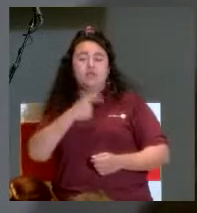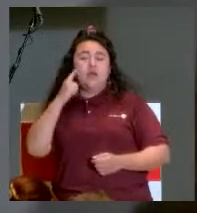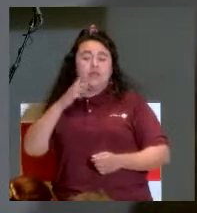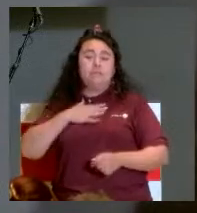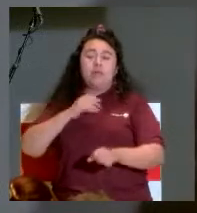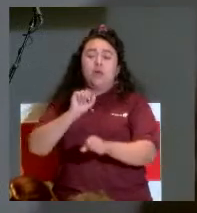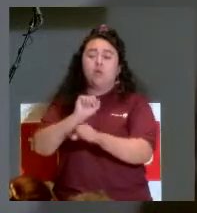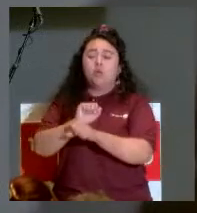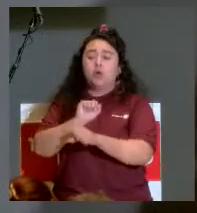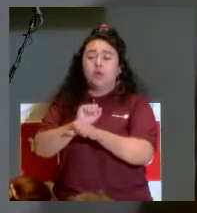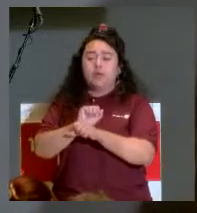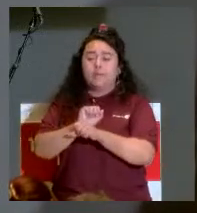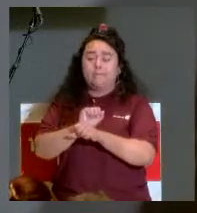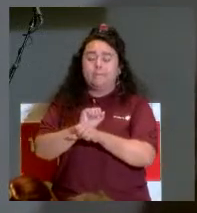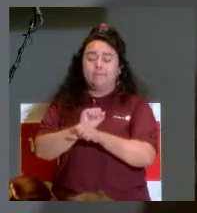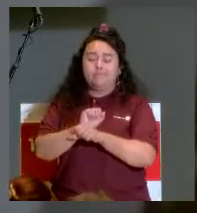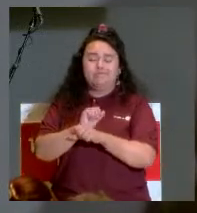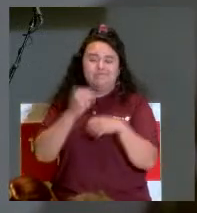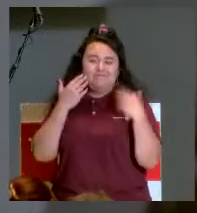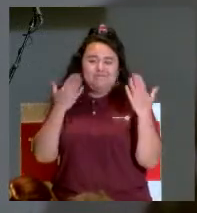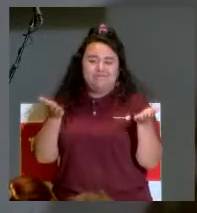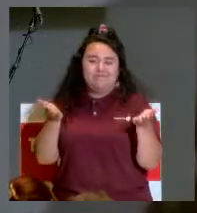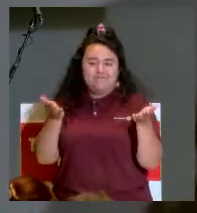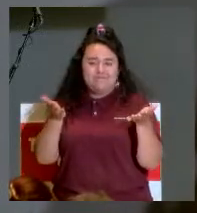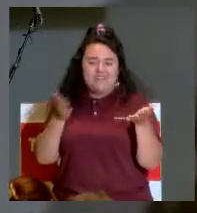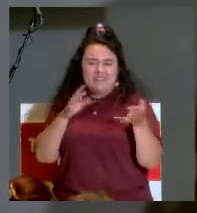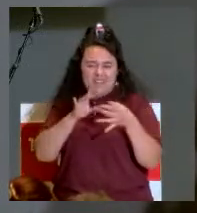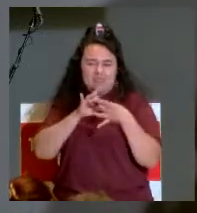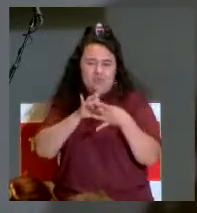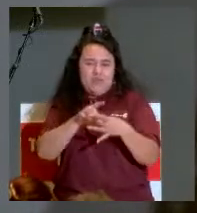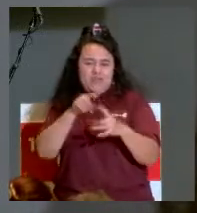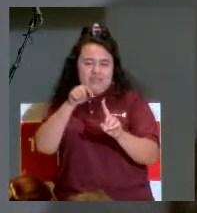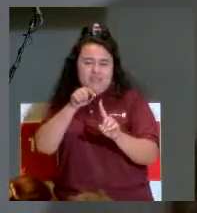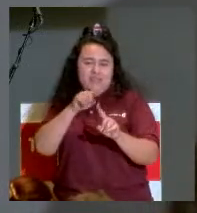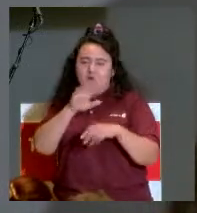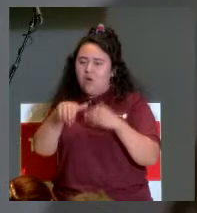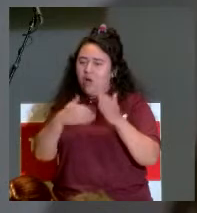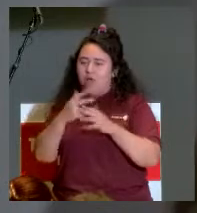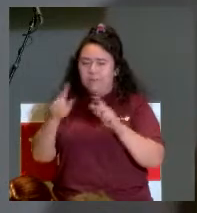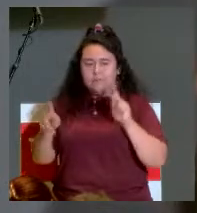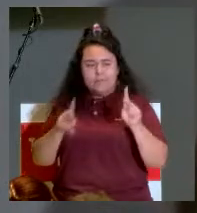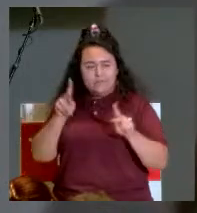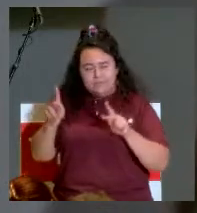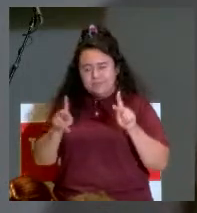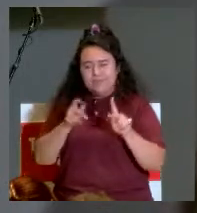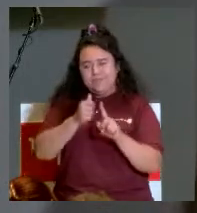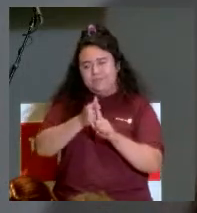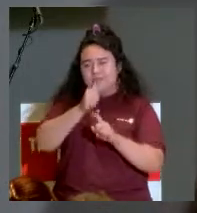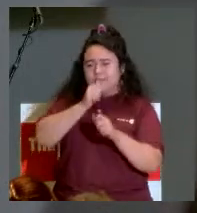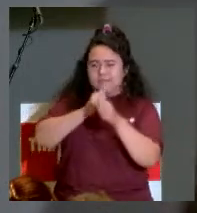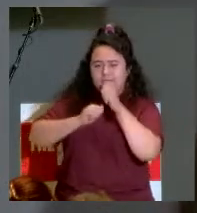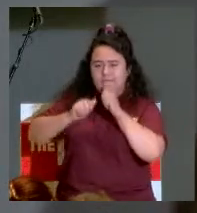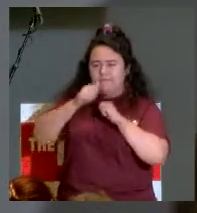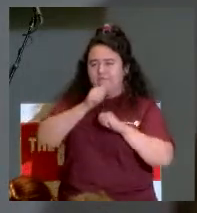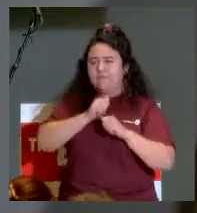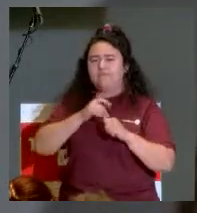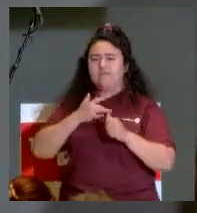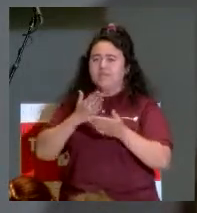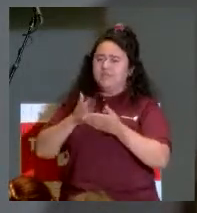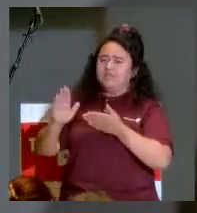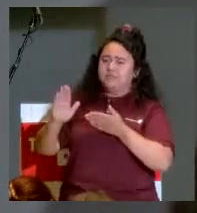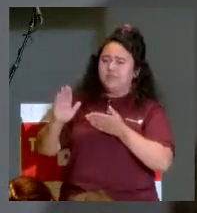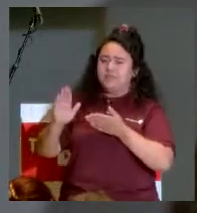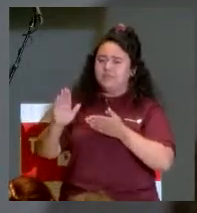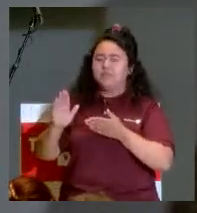work, I don't know, just taps into all folks who are suffering, who have been displaced, who